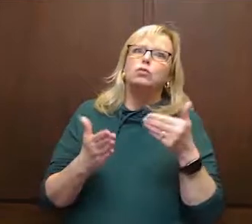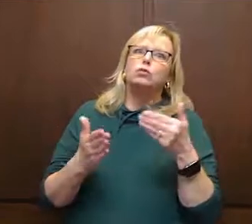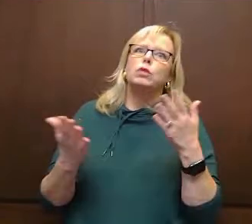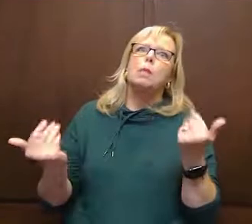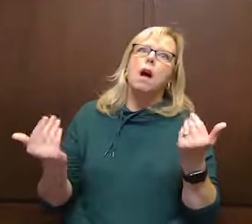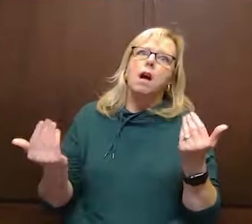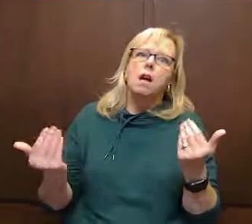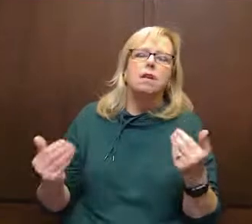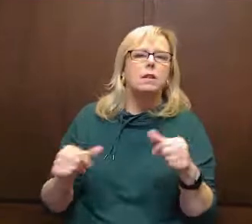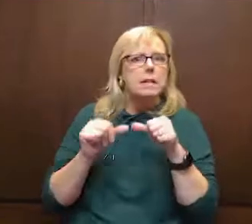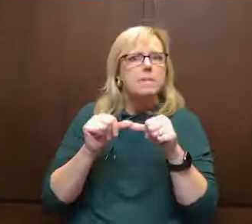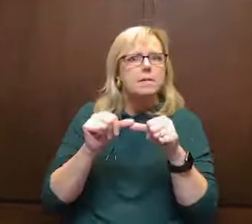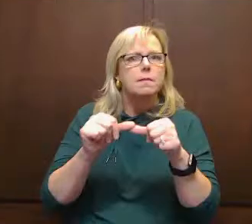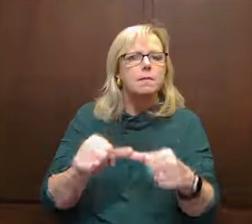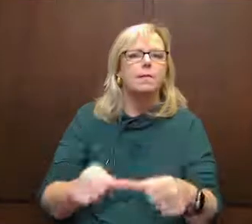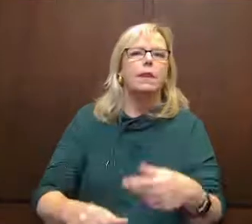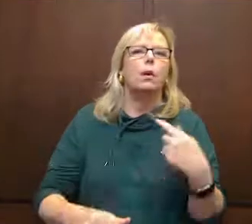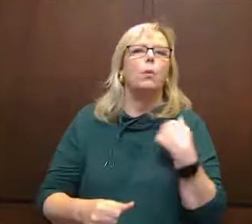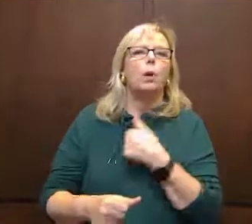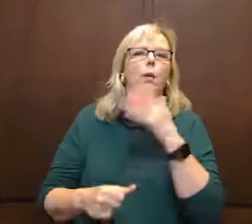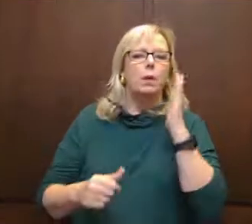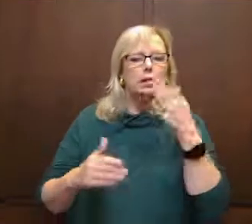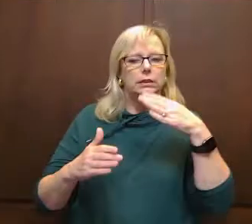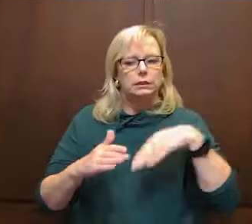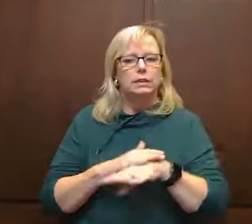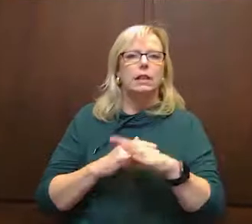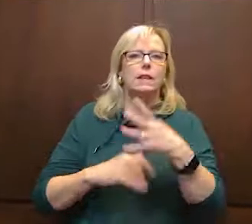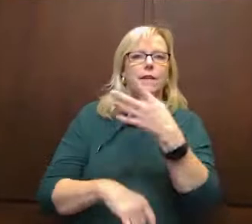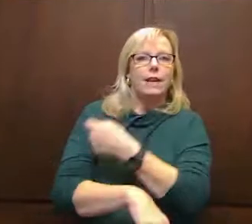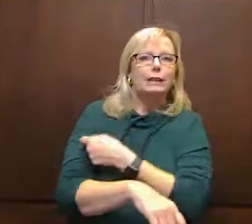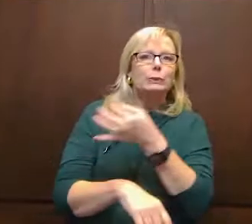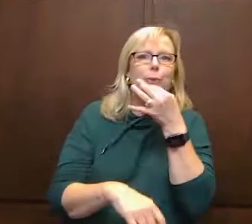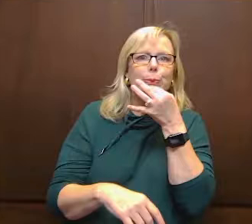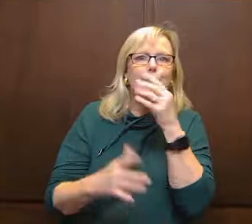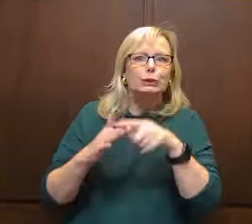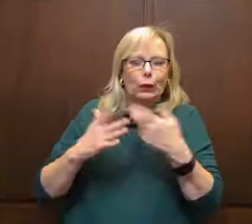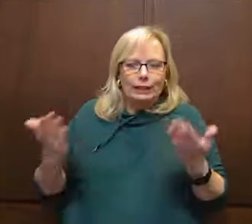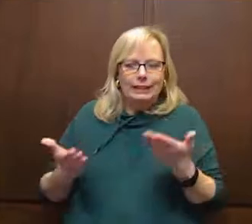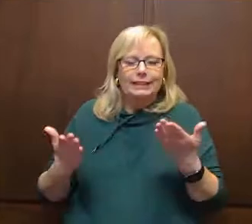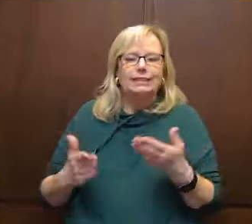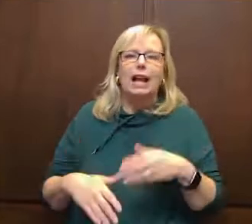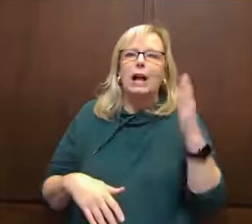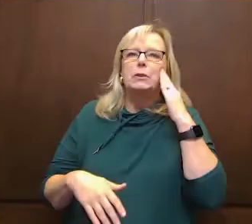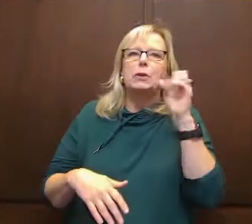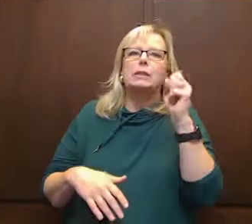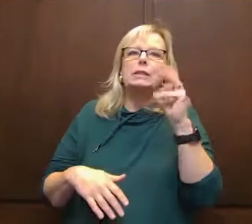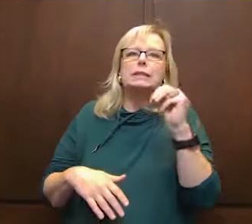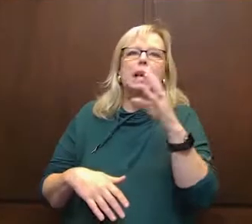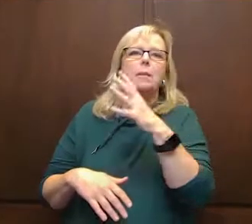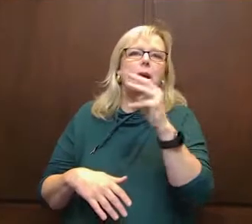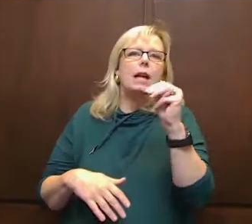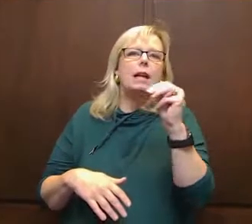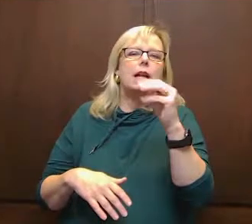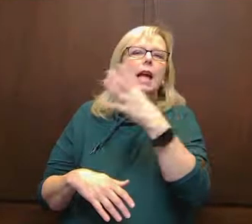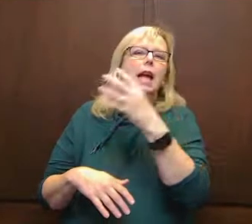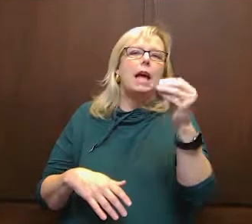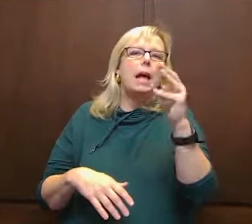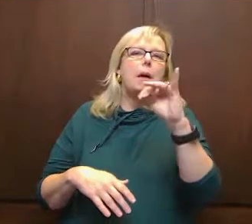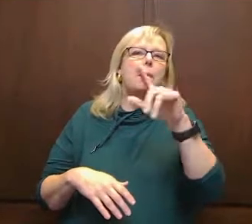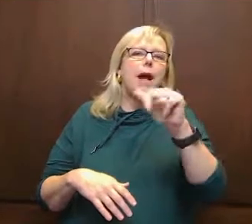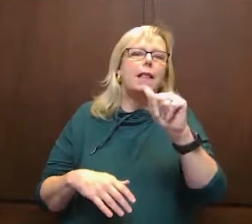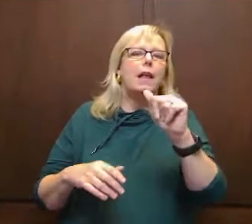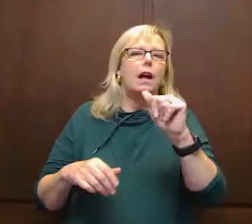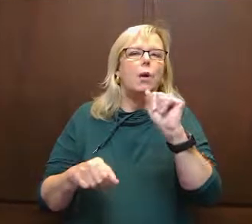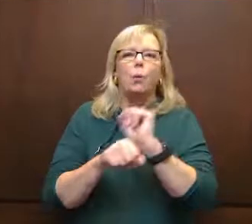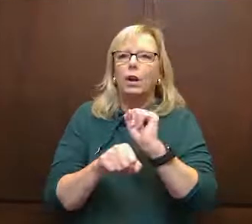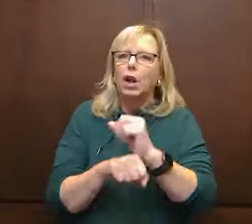we just got to keep going. We're getting into the vaccine stage here, and I know Sam and Mila and everybody is just working